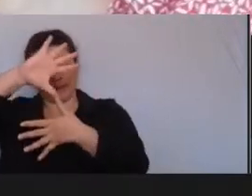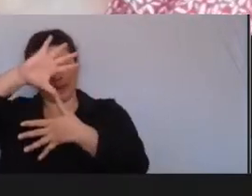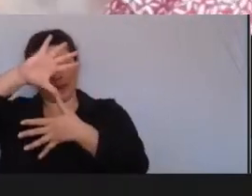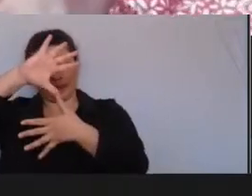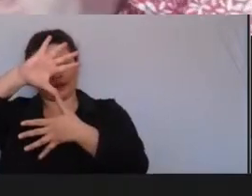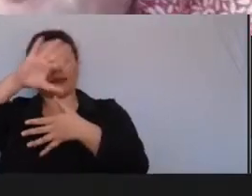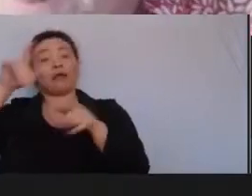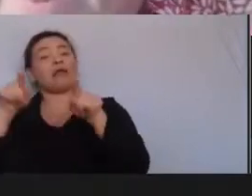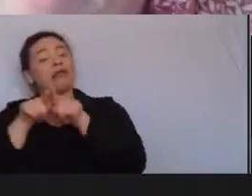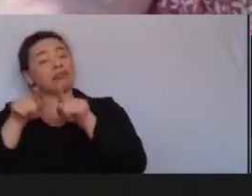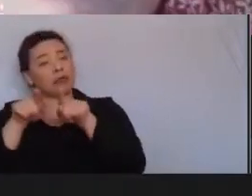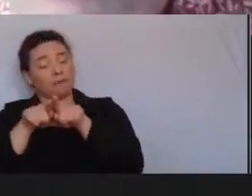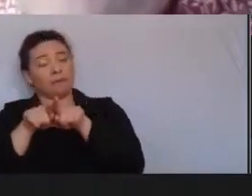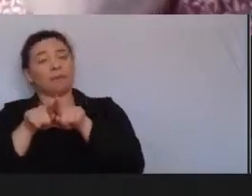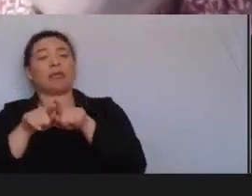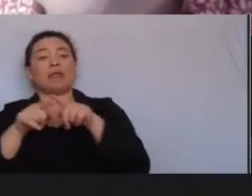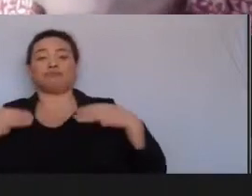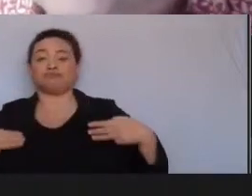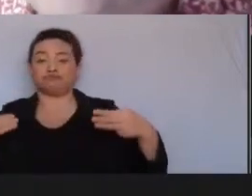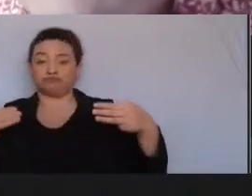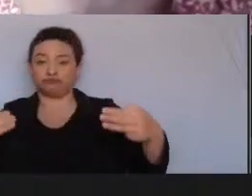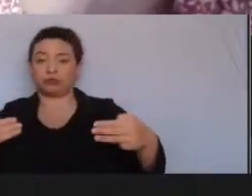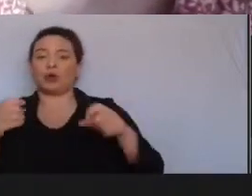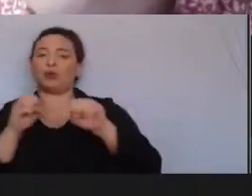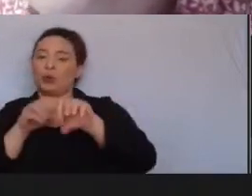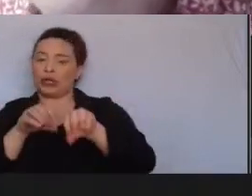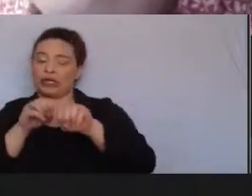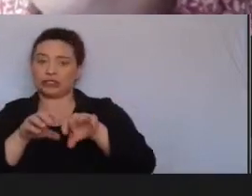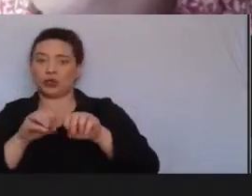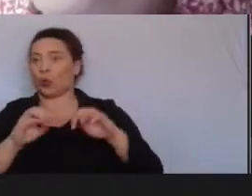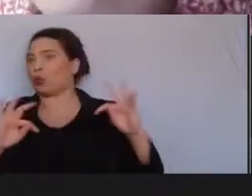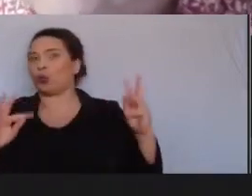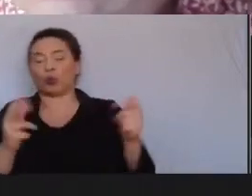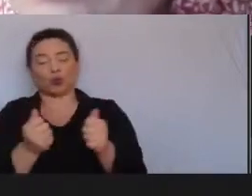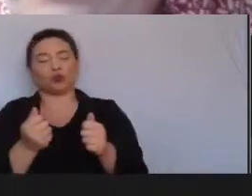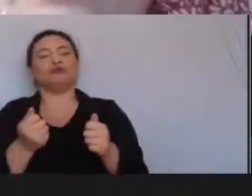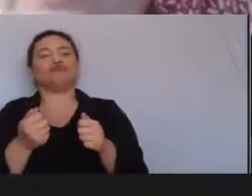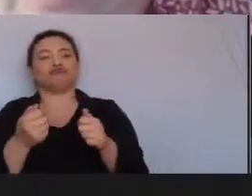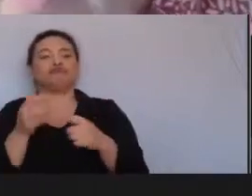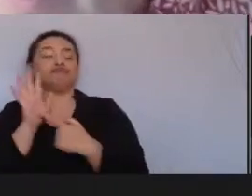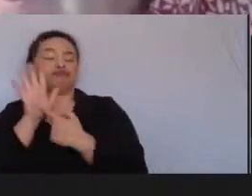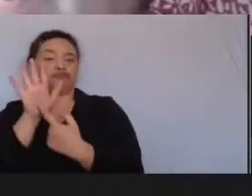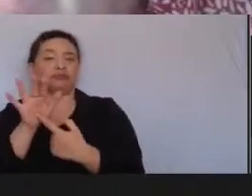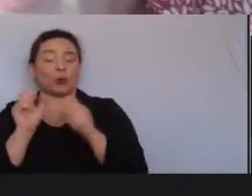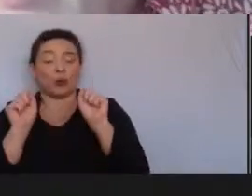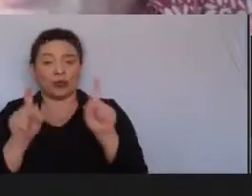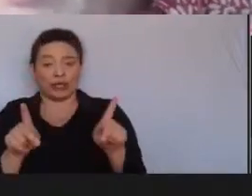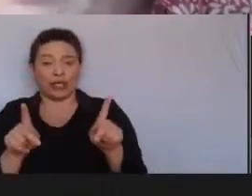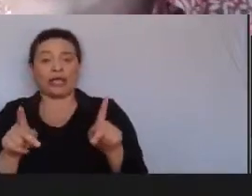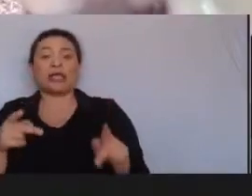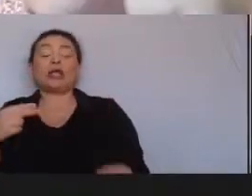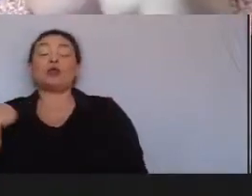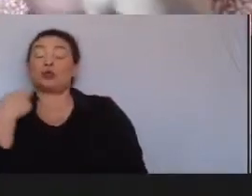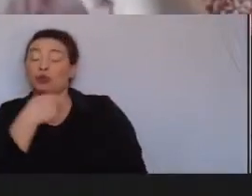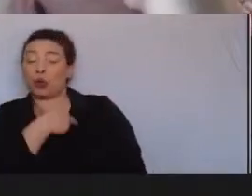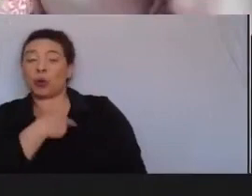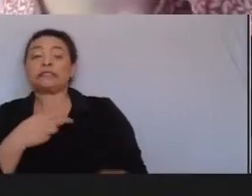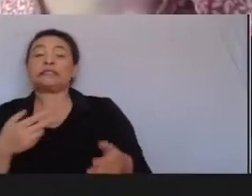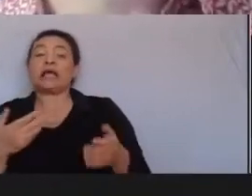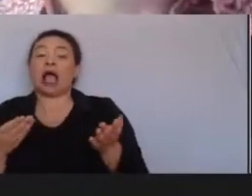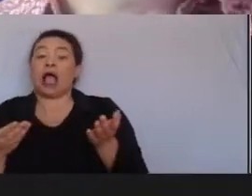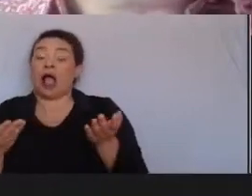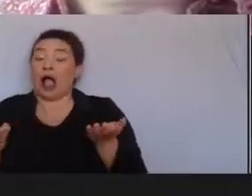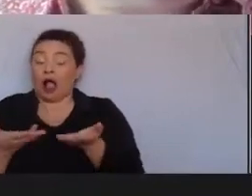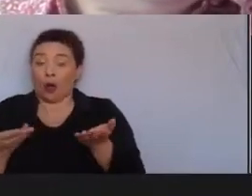channel. It's going to be fully translated in Portuguese in the